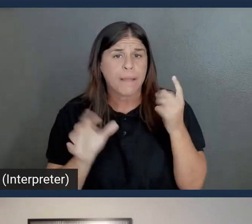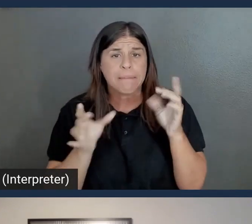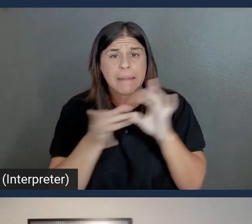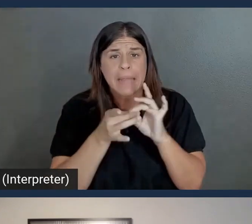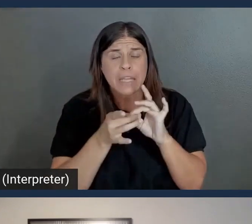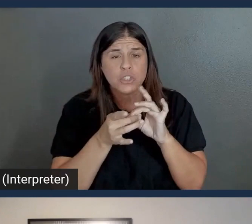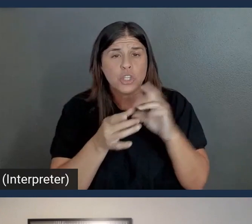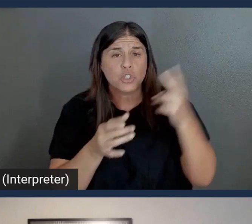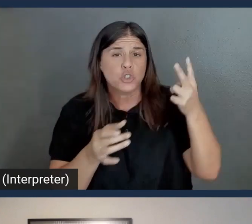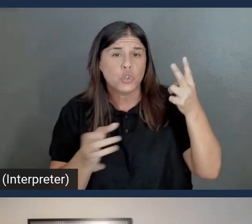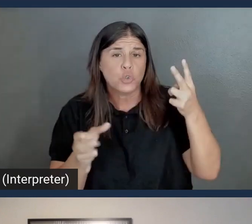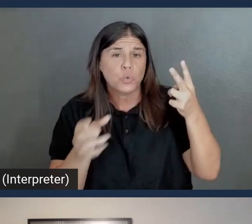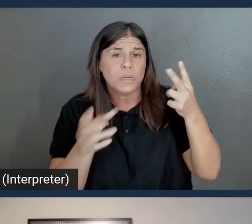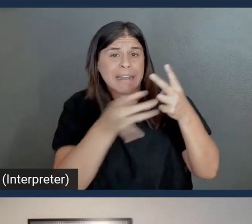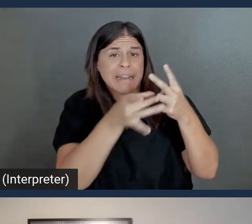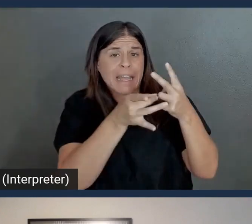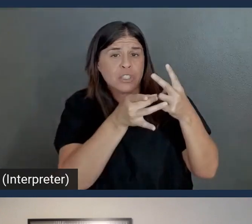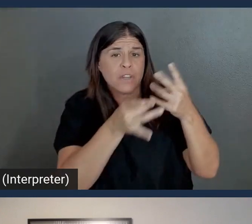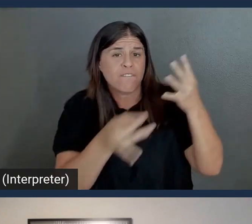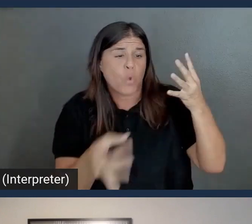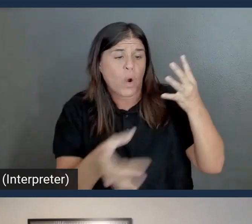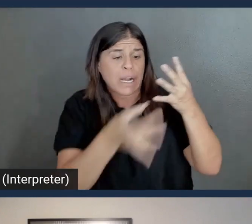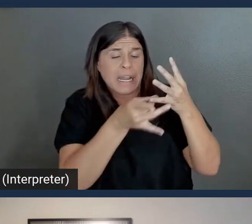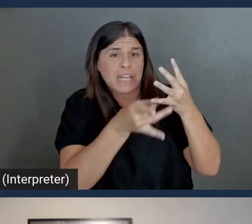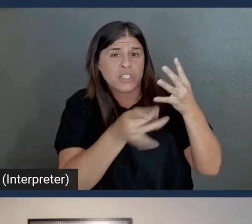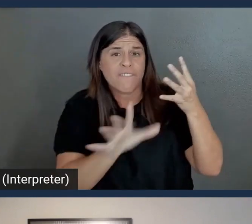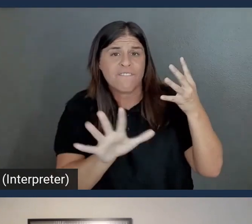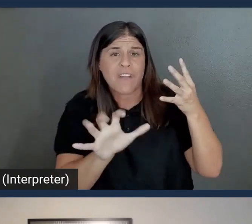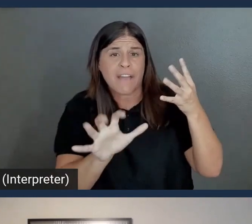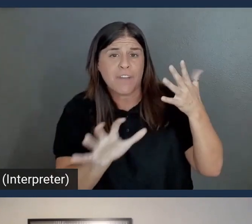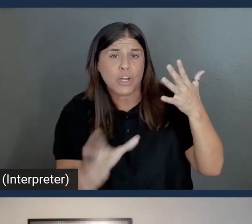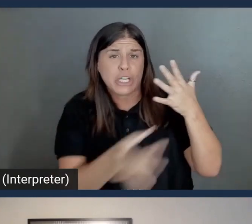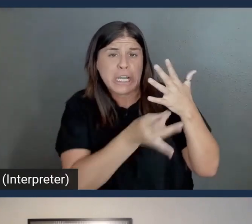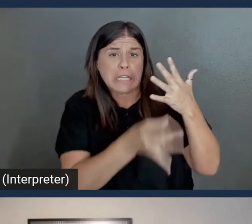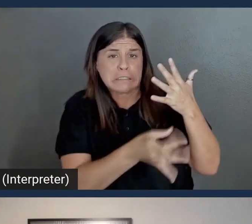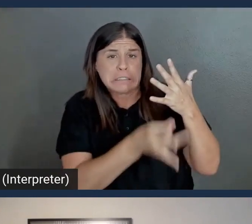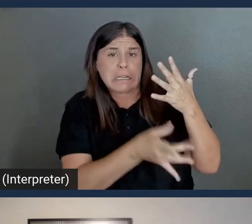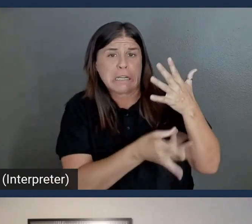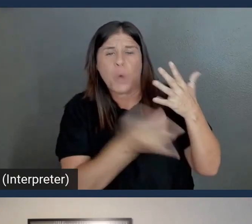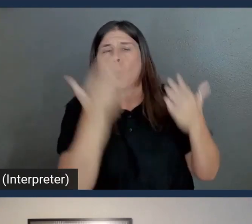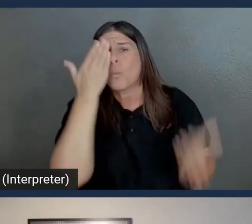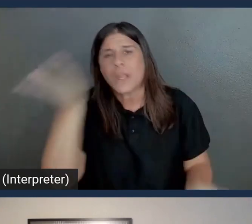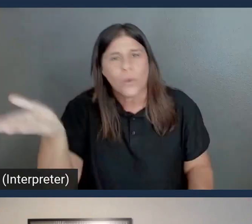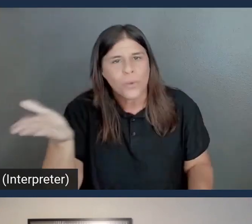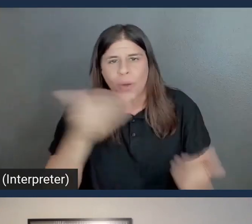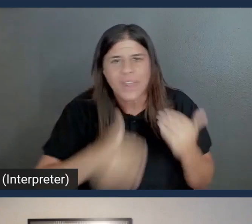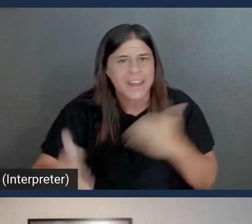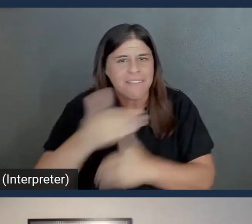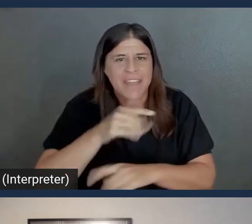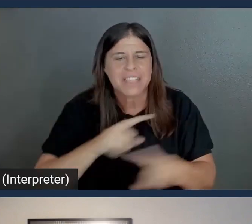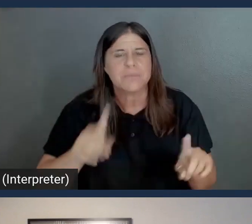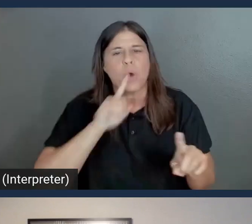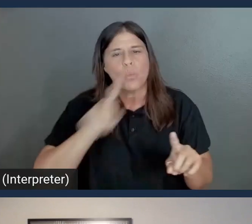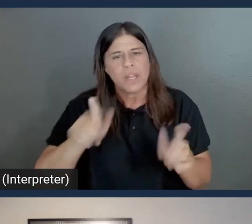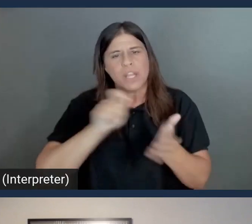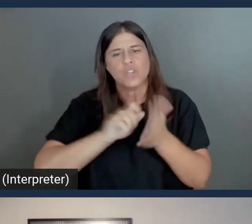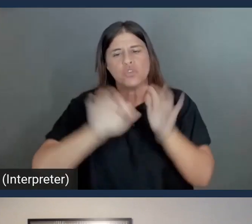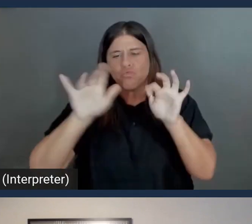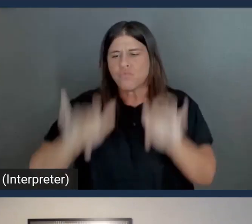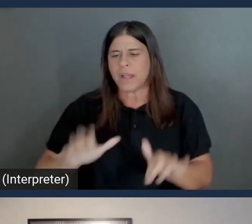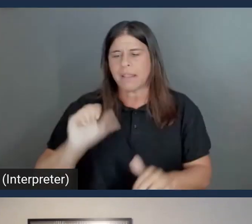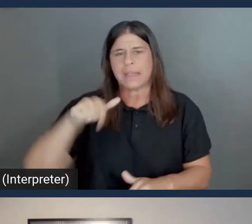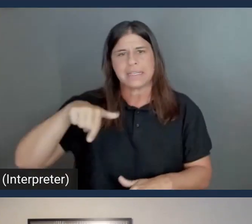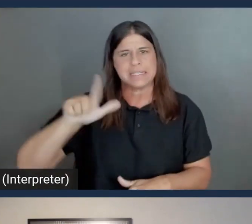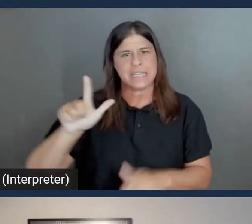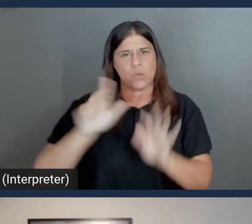2 connections, 4 connections, 400 connections. We don't actually, we don't necessarily know that ahead of time. So being able to write something like a SQL statement to be